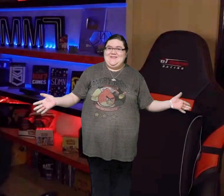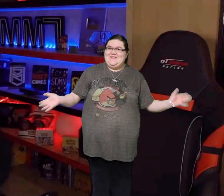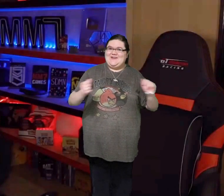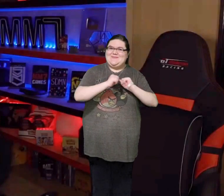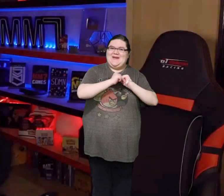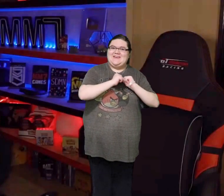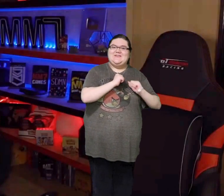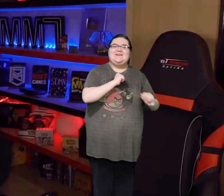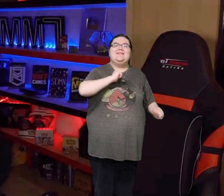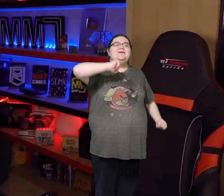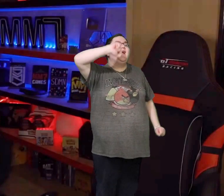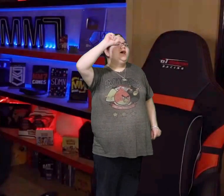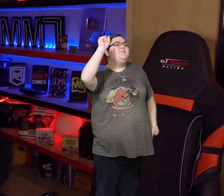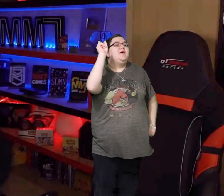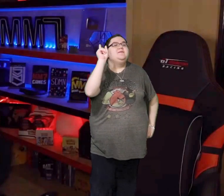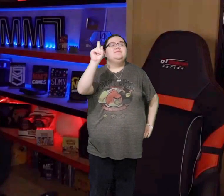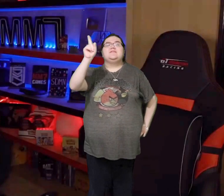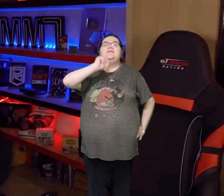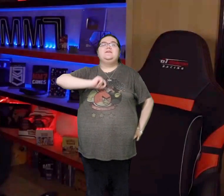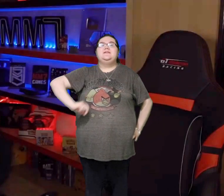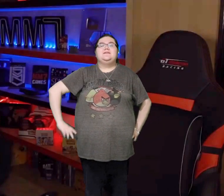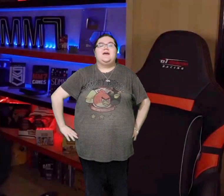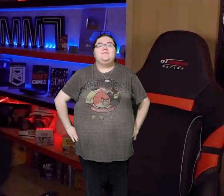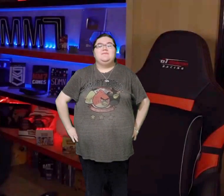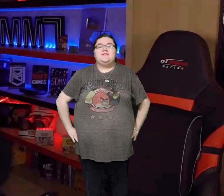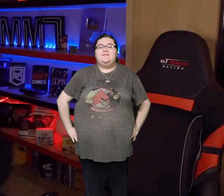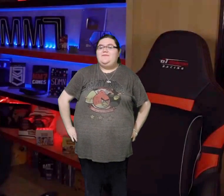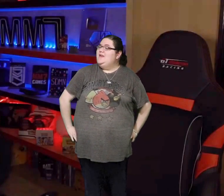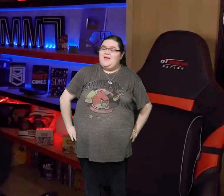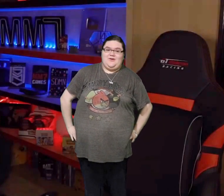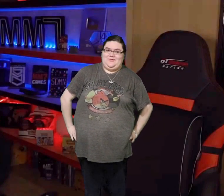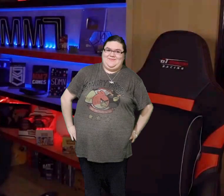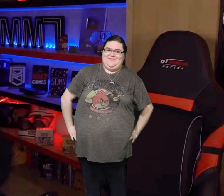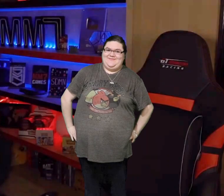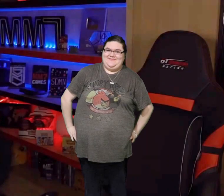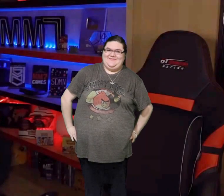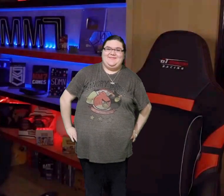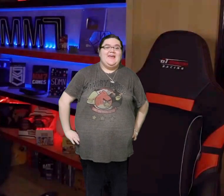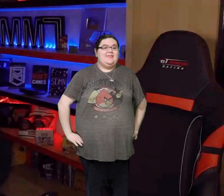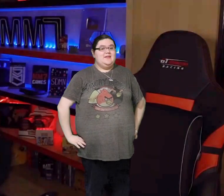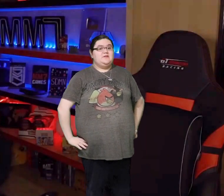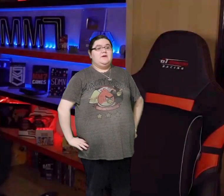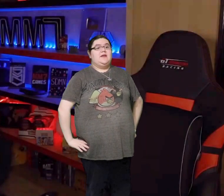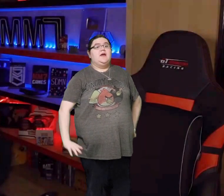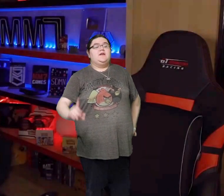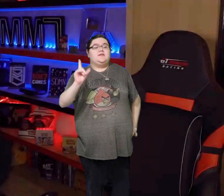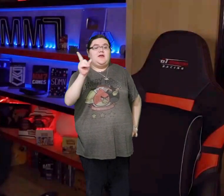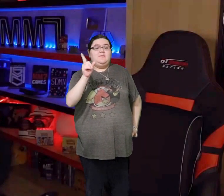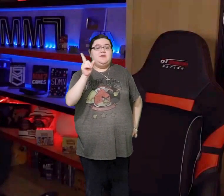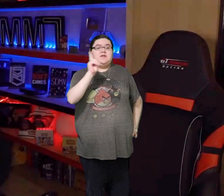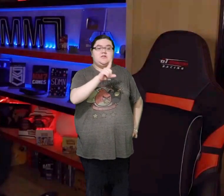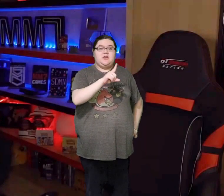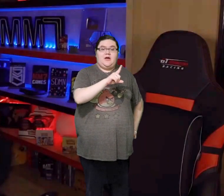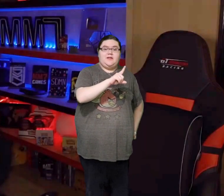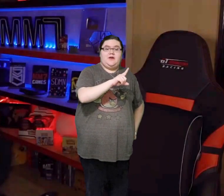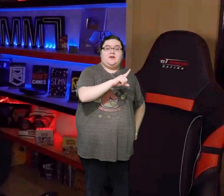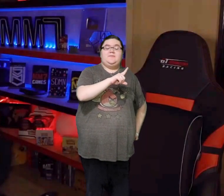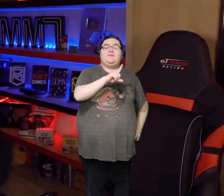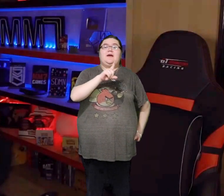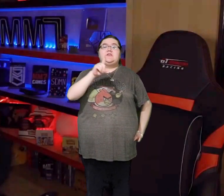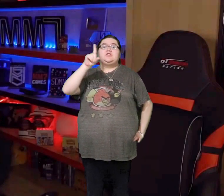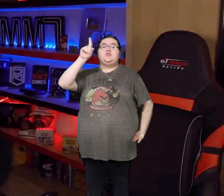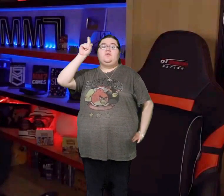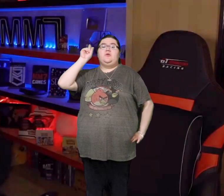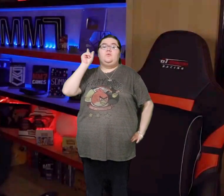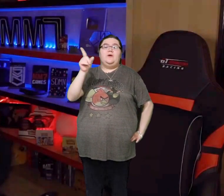Well, everyone, welcome back to another MM7 Games video. This one, Simon and Talia are